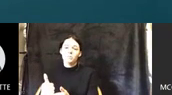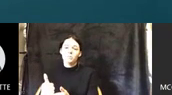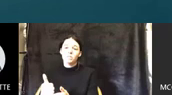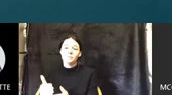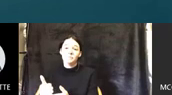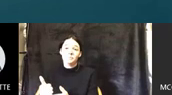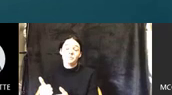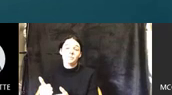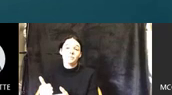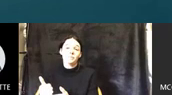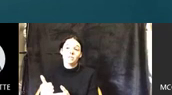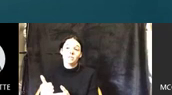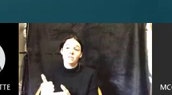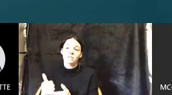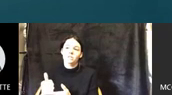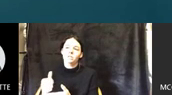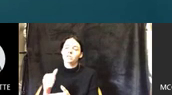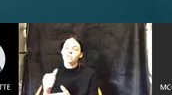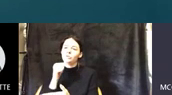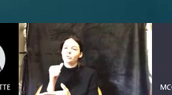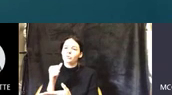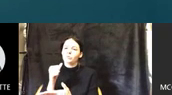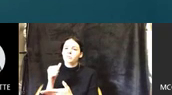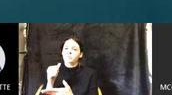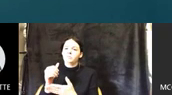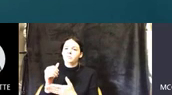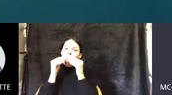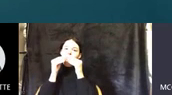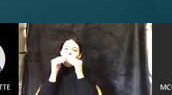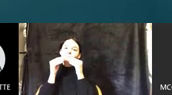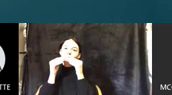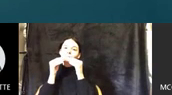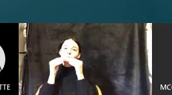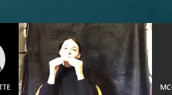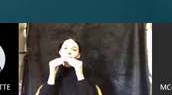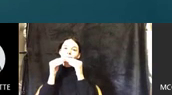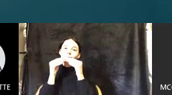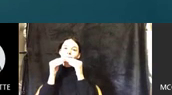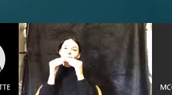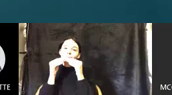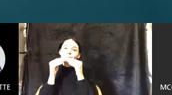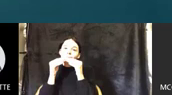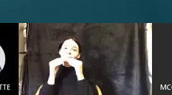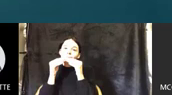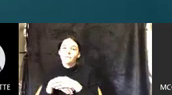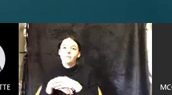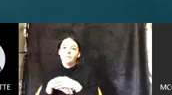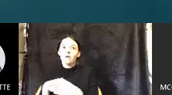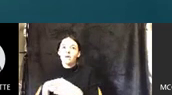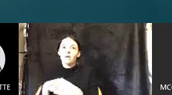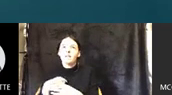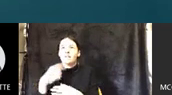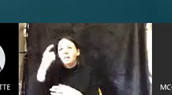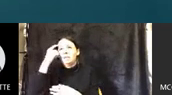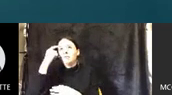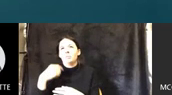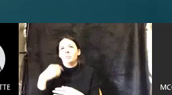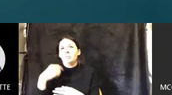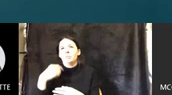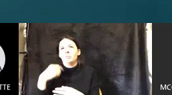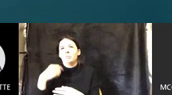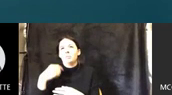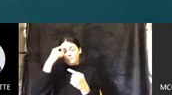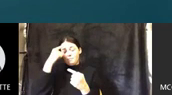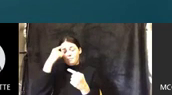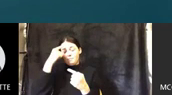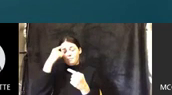when you don't just sit there and stay quiet and smile. I think for me, it was just like, I'm just not dealing with this. I don't have the energy. But